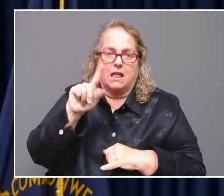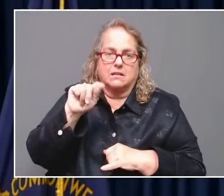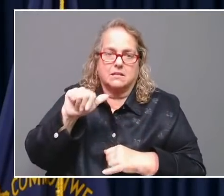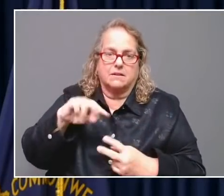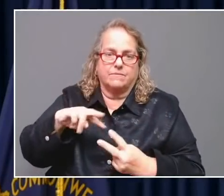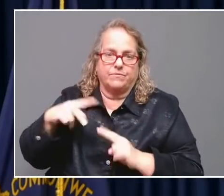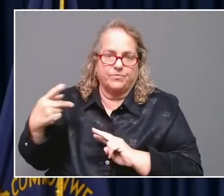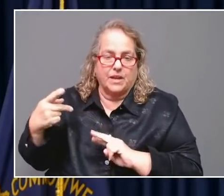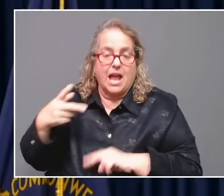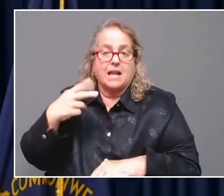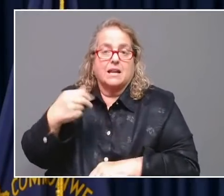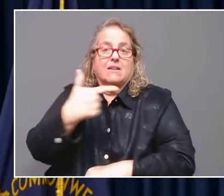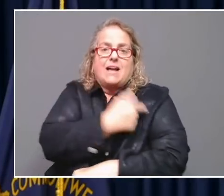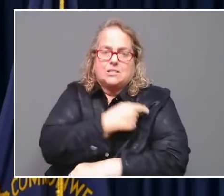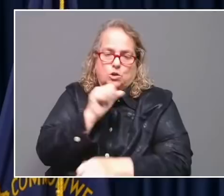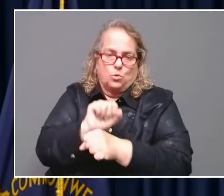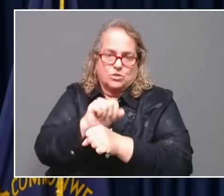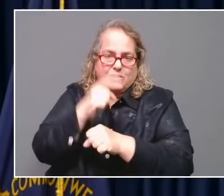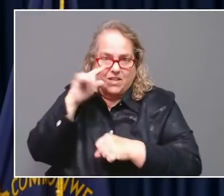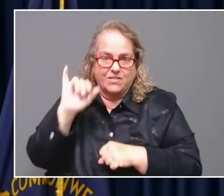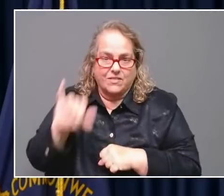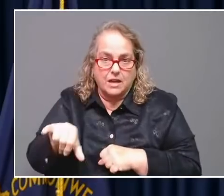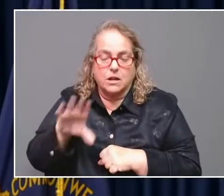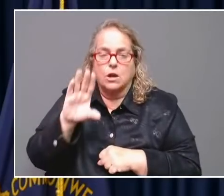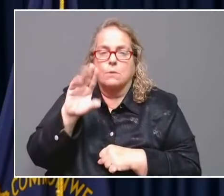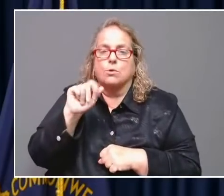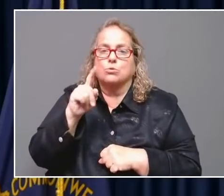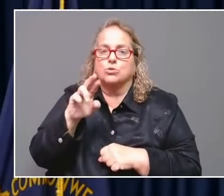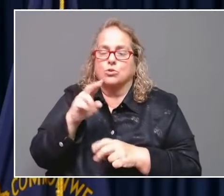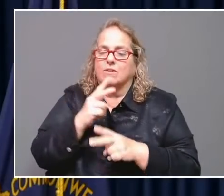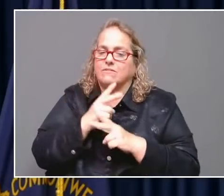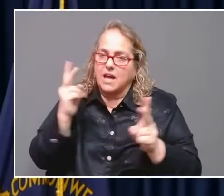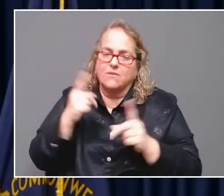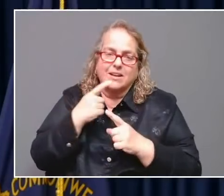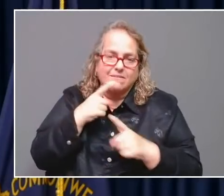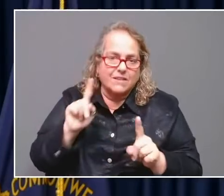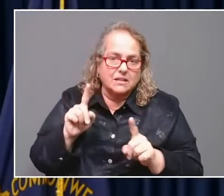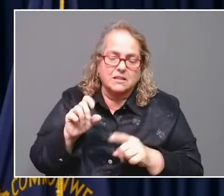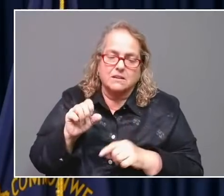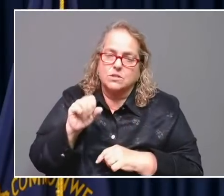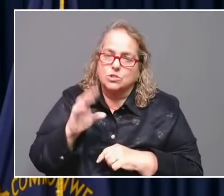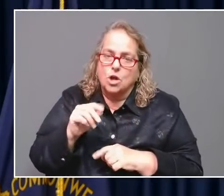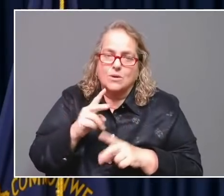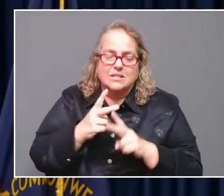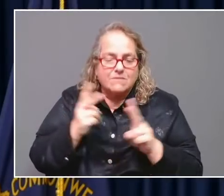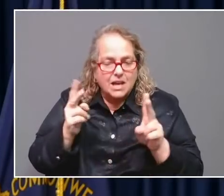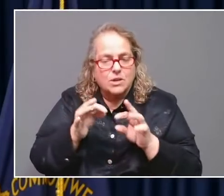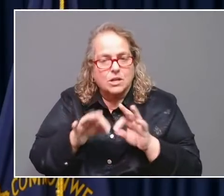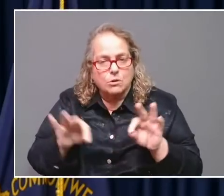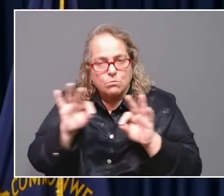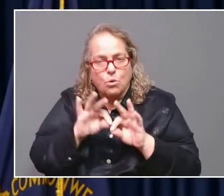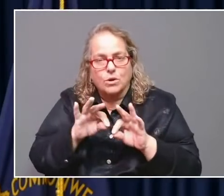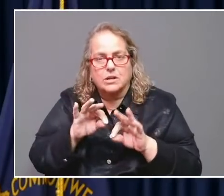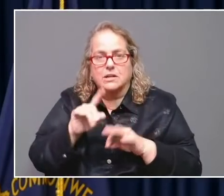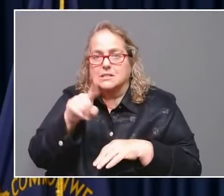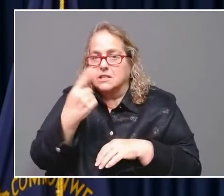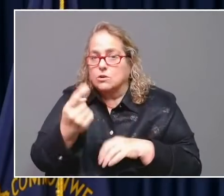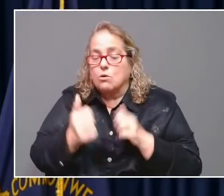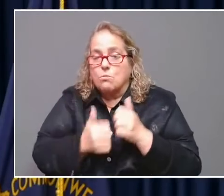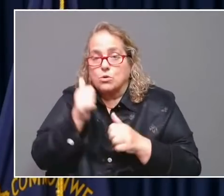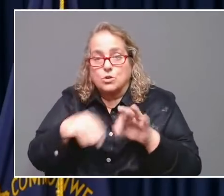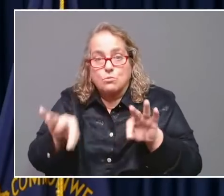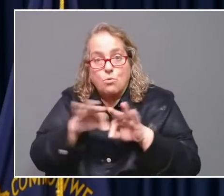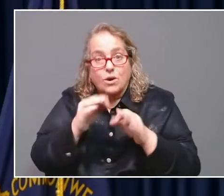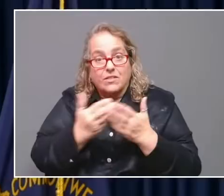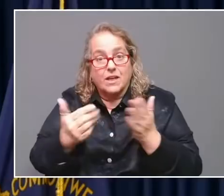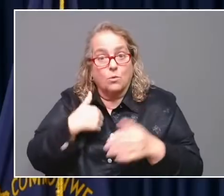and the boosters make them incredibly effective like they used to be. So it's really important. The single most important thing all of us can do right now